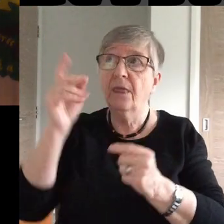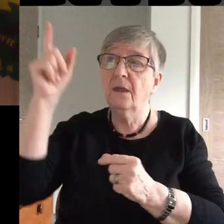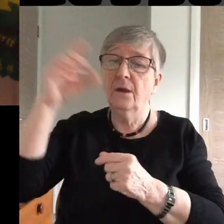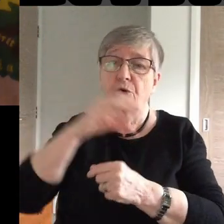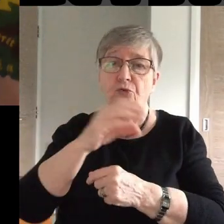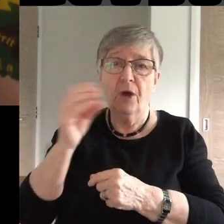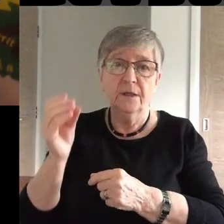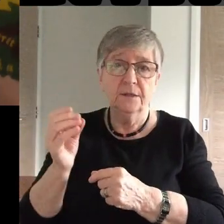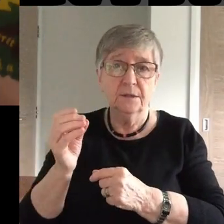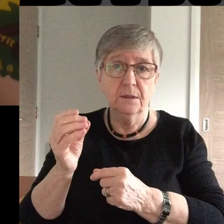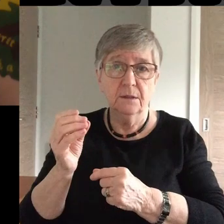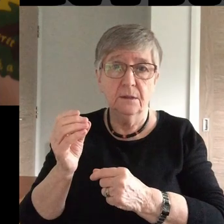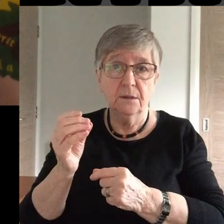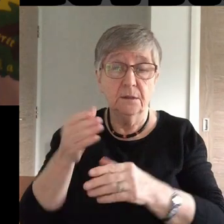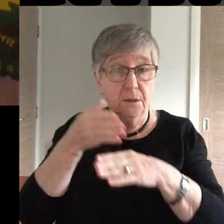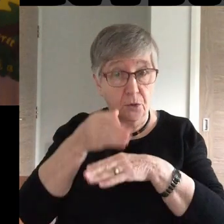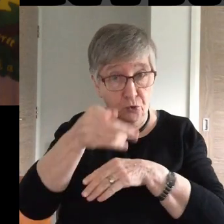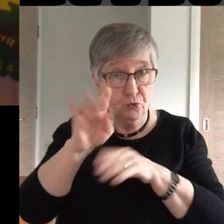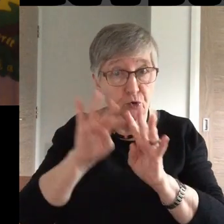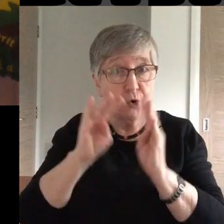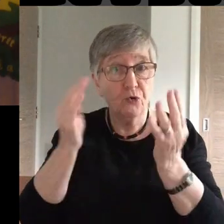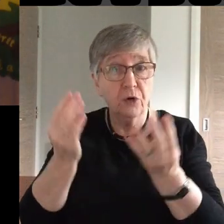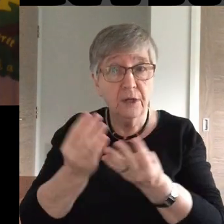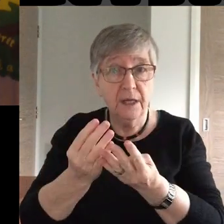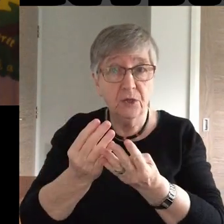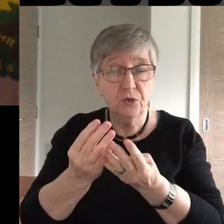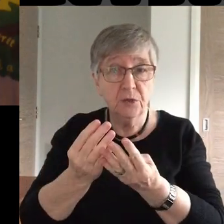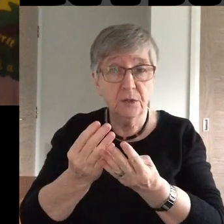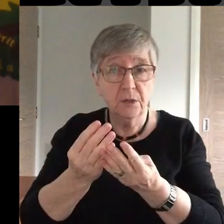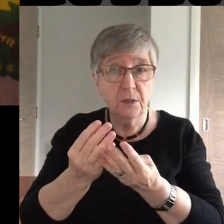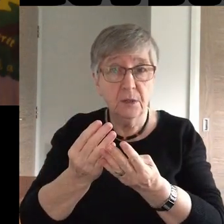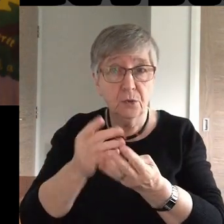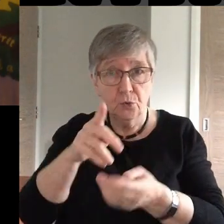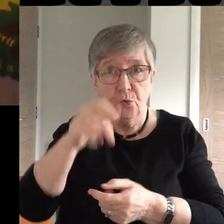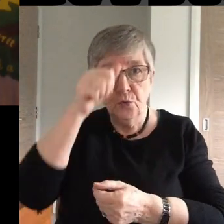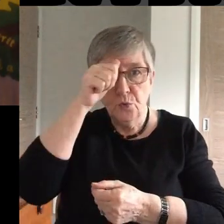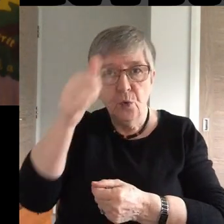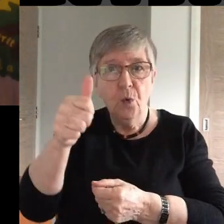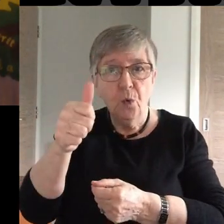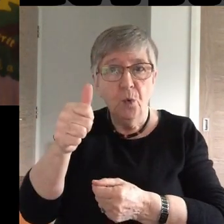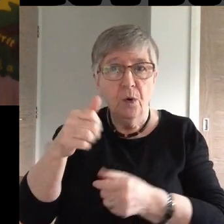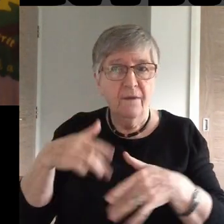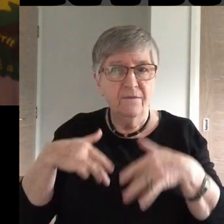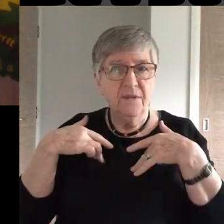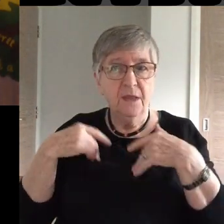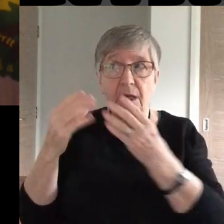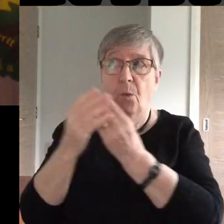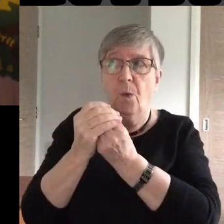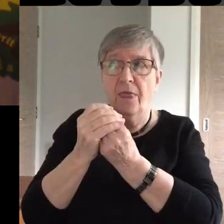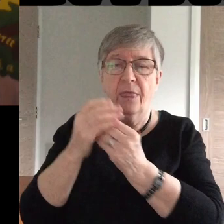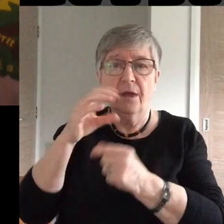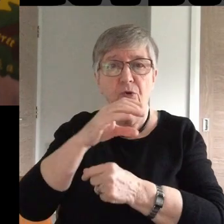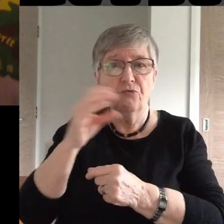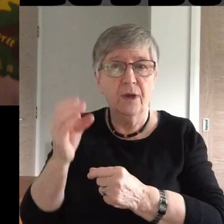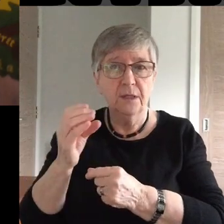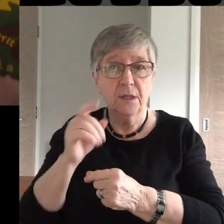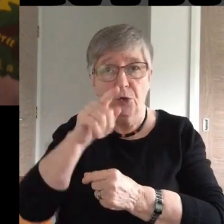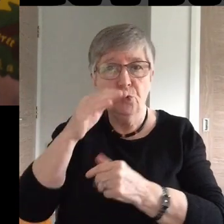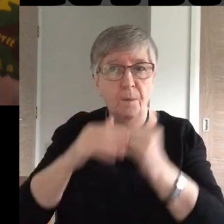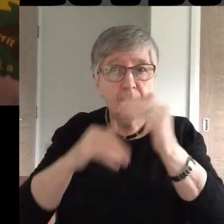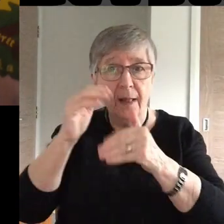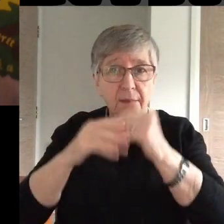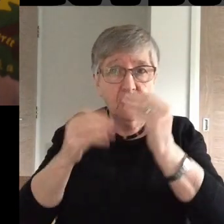does your congregation and yourself know what the consolation of Christ is? Are you built up in each